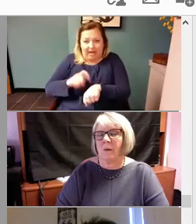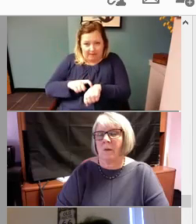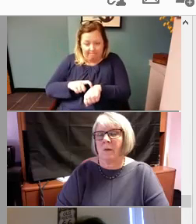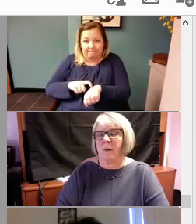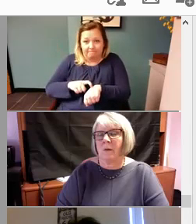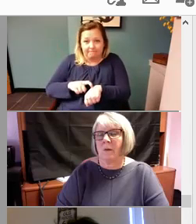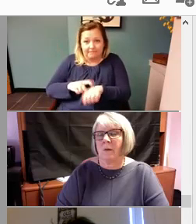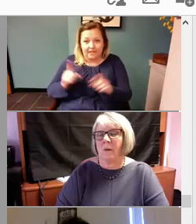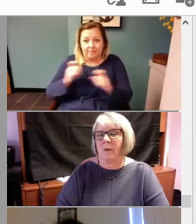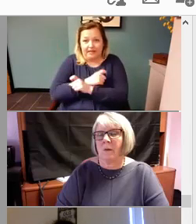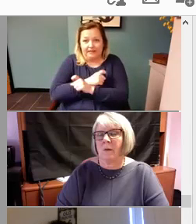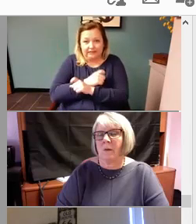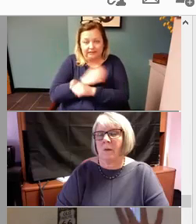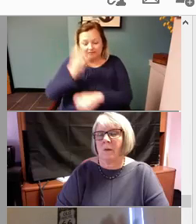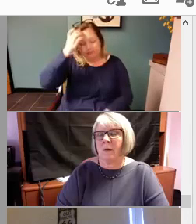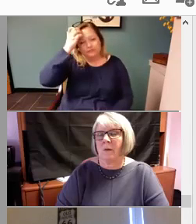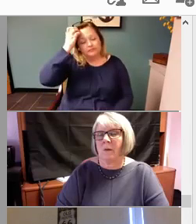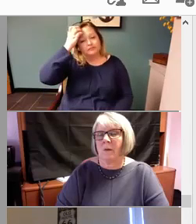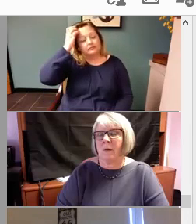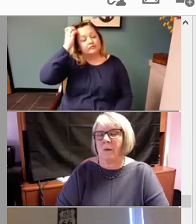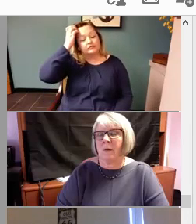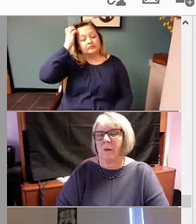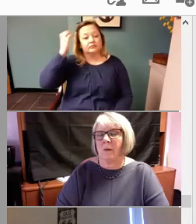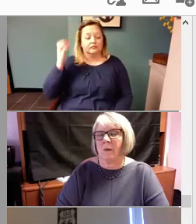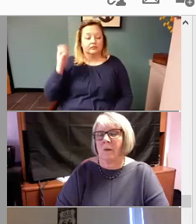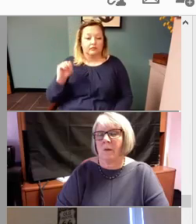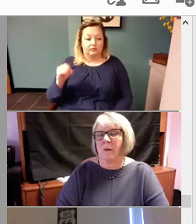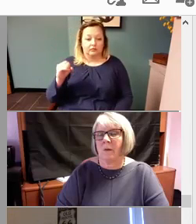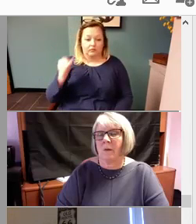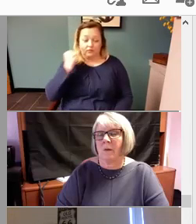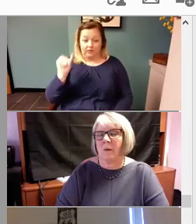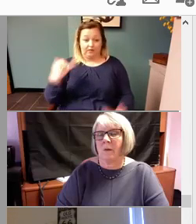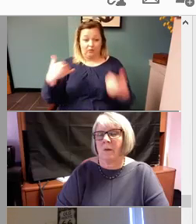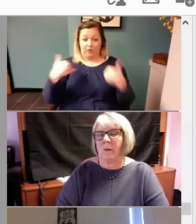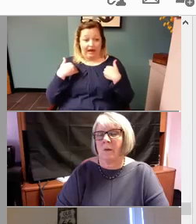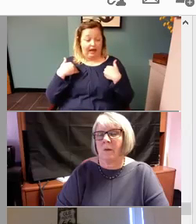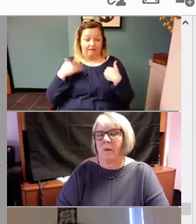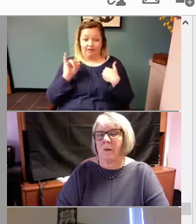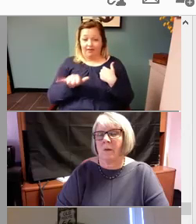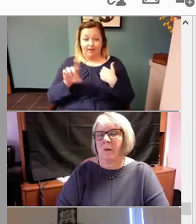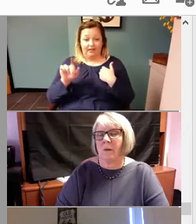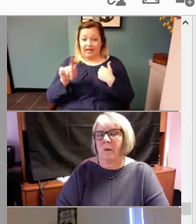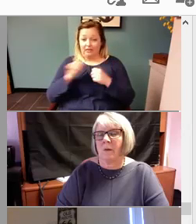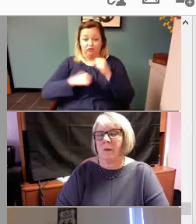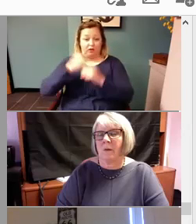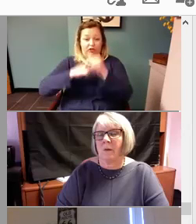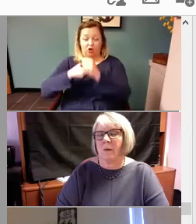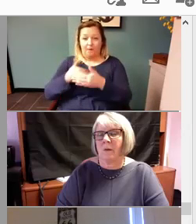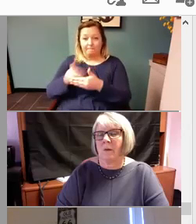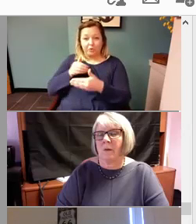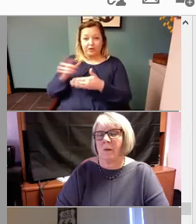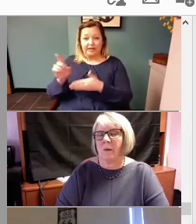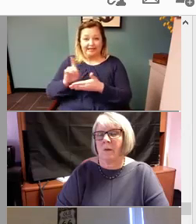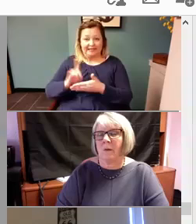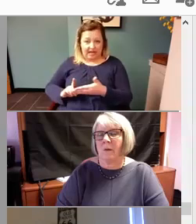so let's say that we have this sort of a data structure that is pre-designed and given to us. So now, given that